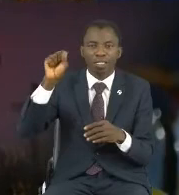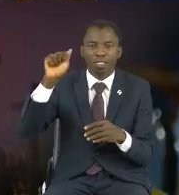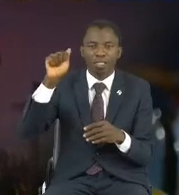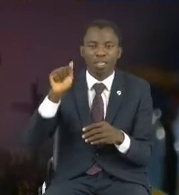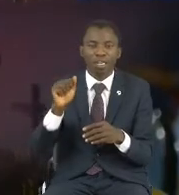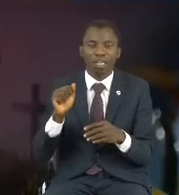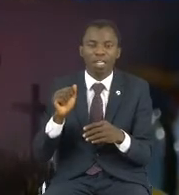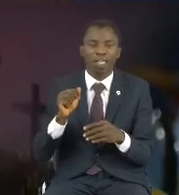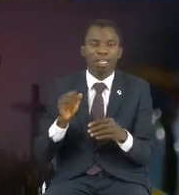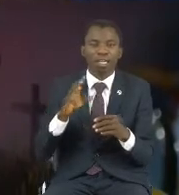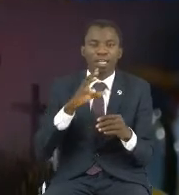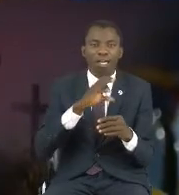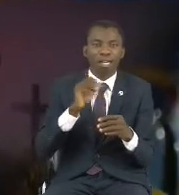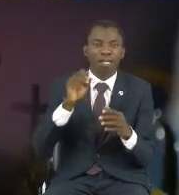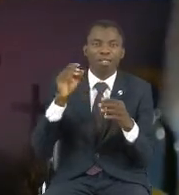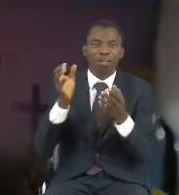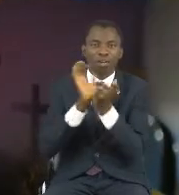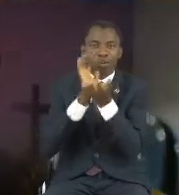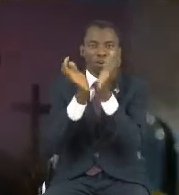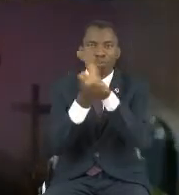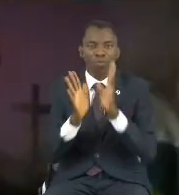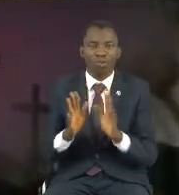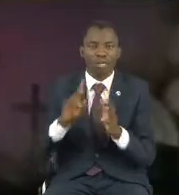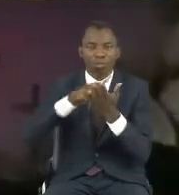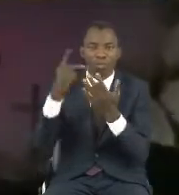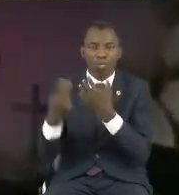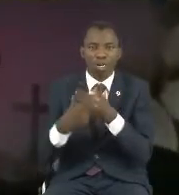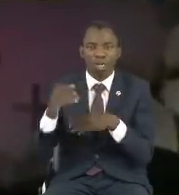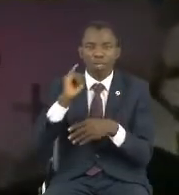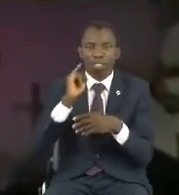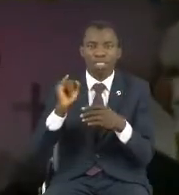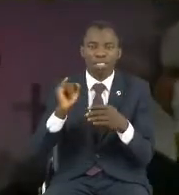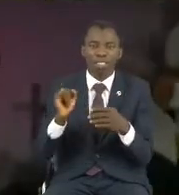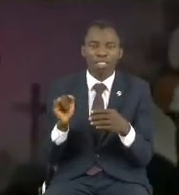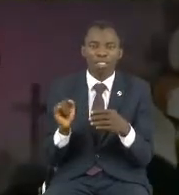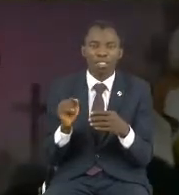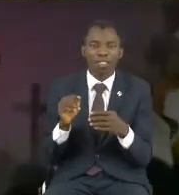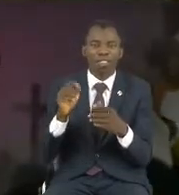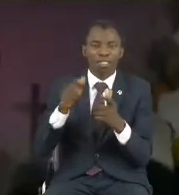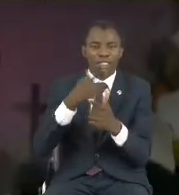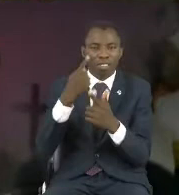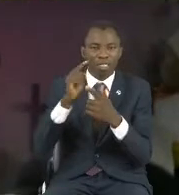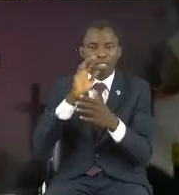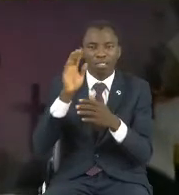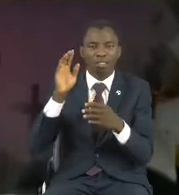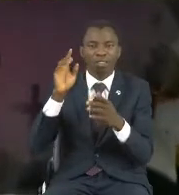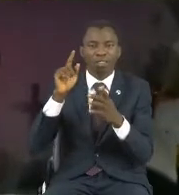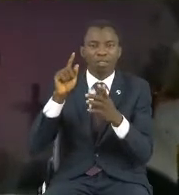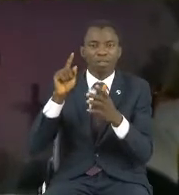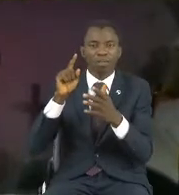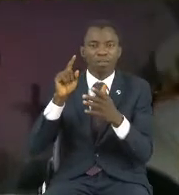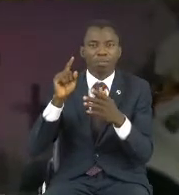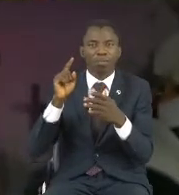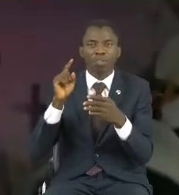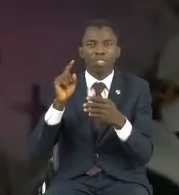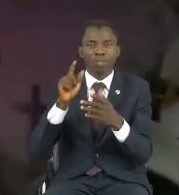Life Campground by 3 p.m. and in all the